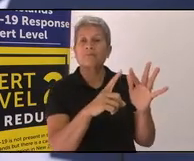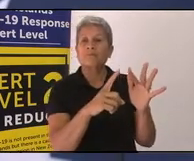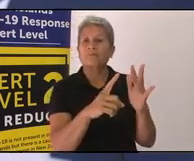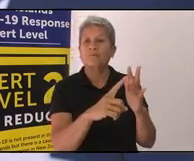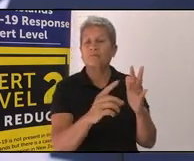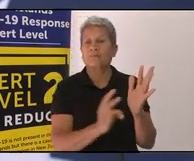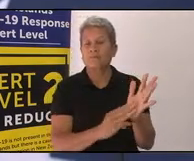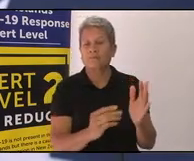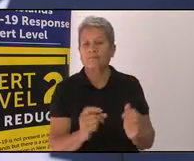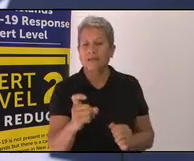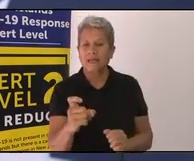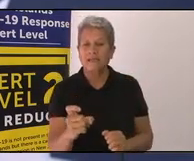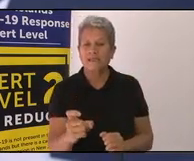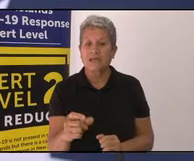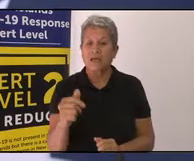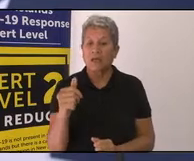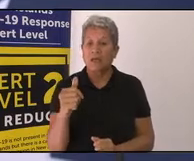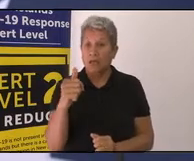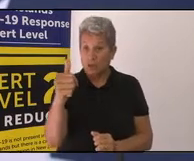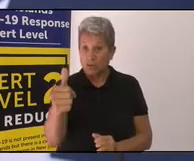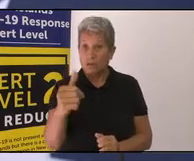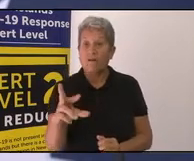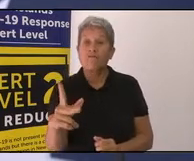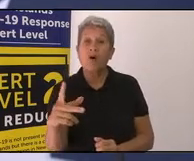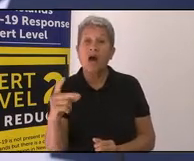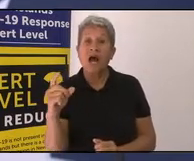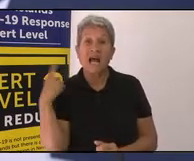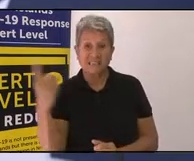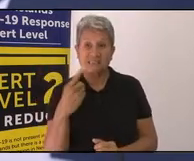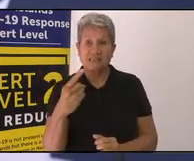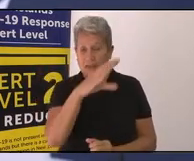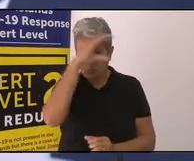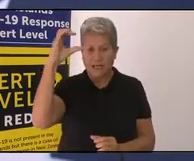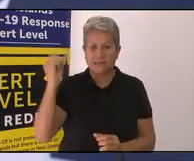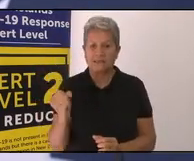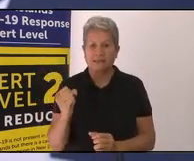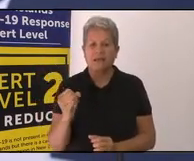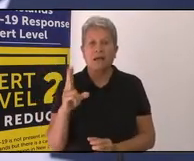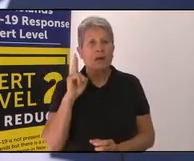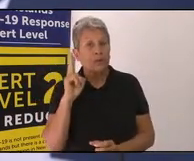how fast tourism bounced back in May, so we are confident this will happen again.